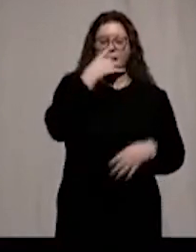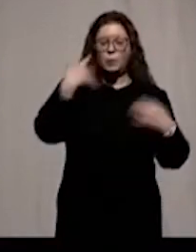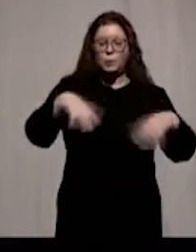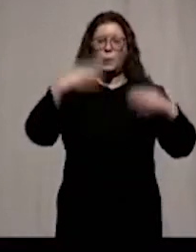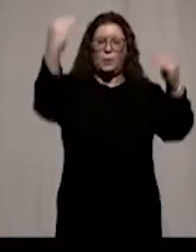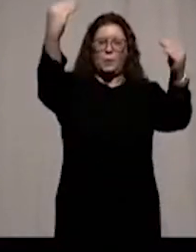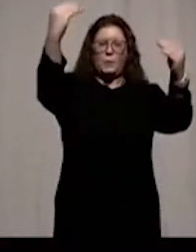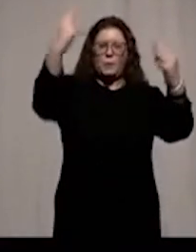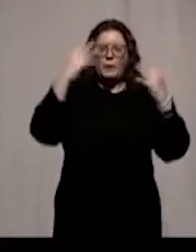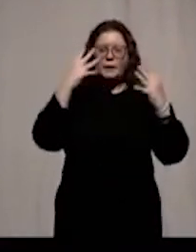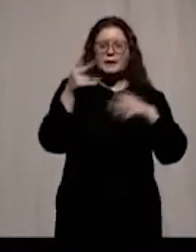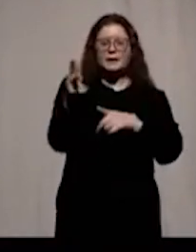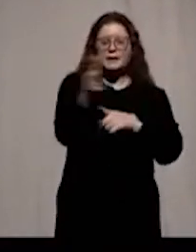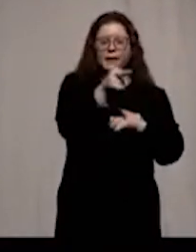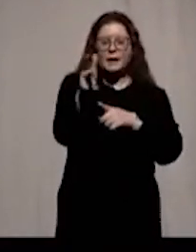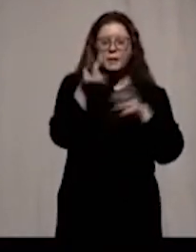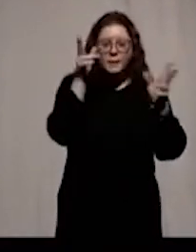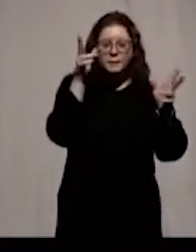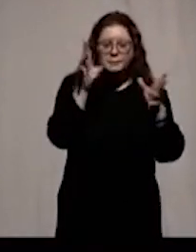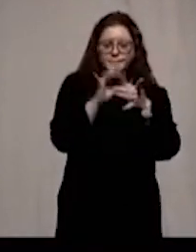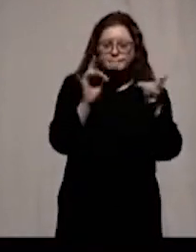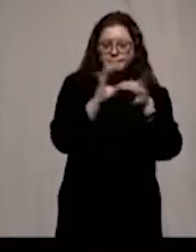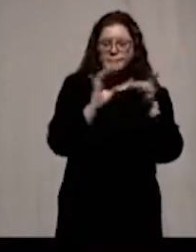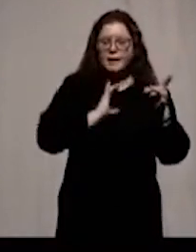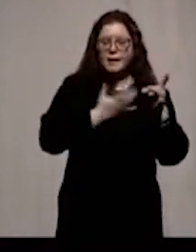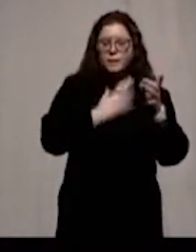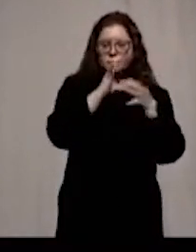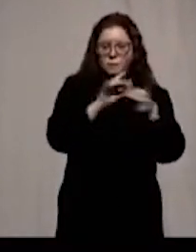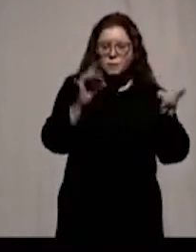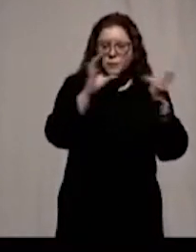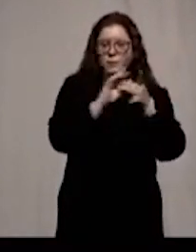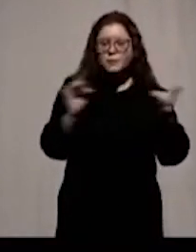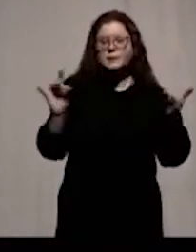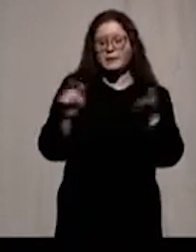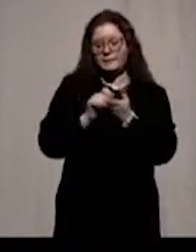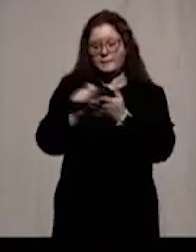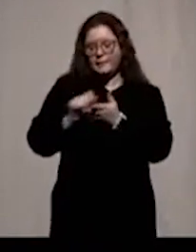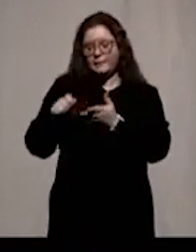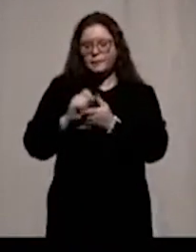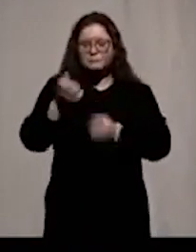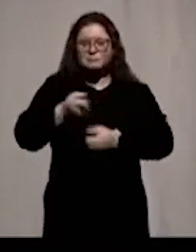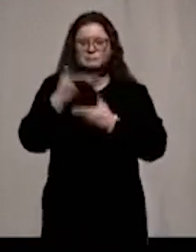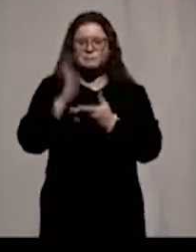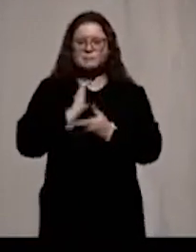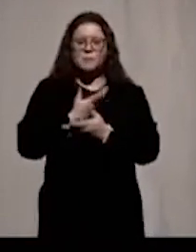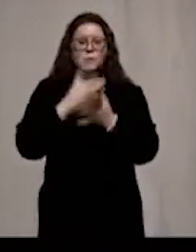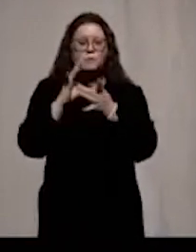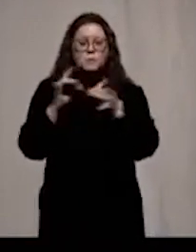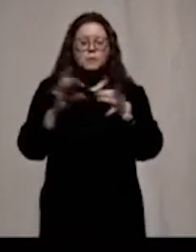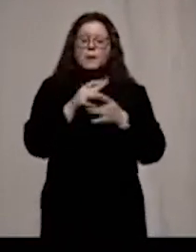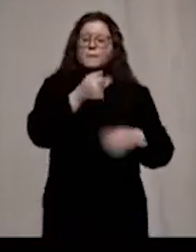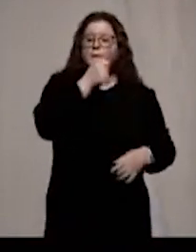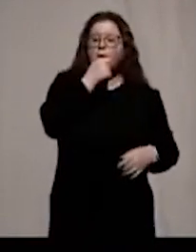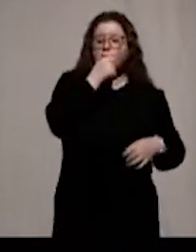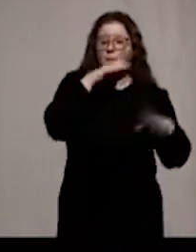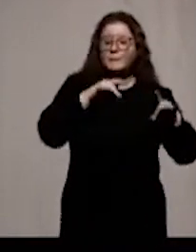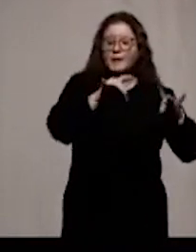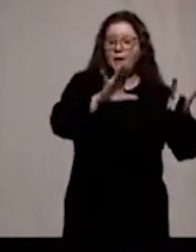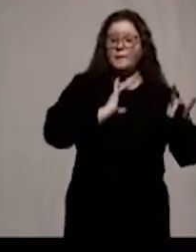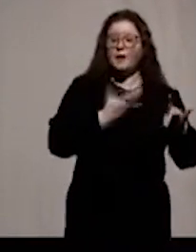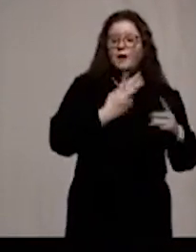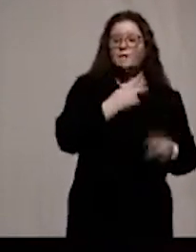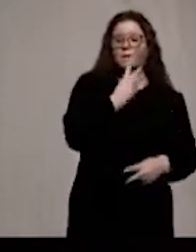cameras which capture our story, tables which hold our paper to tell our story, mics to listen to the truth of our voice. Okay, that was much